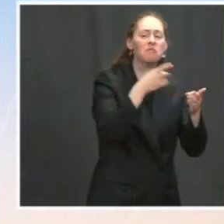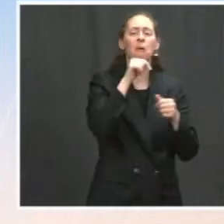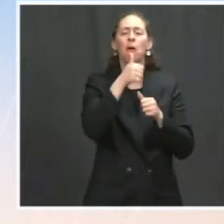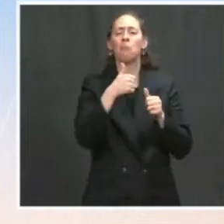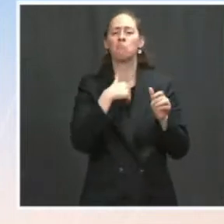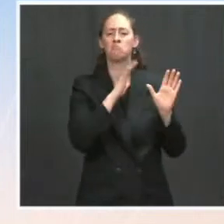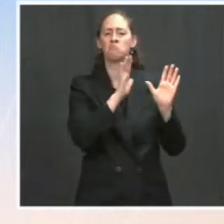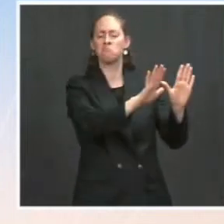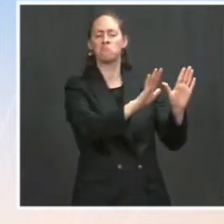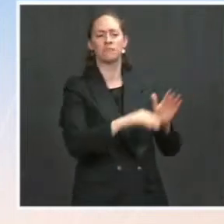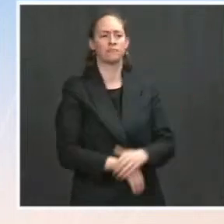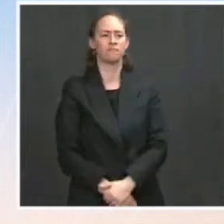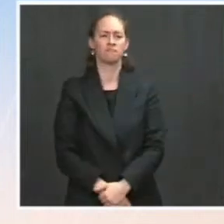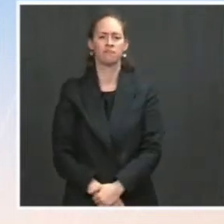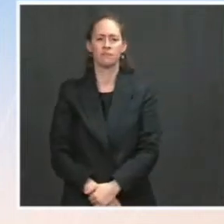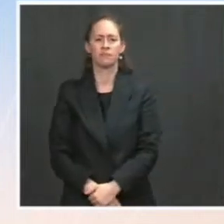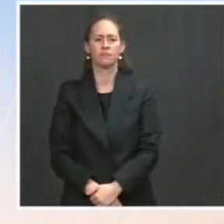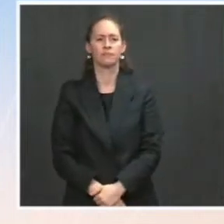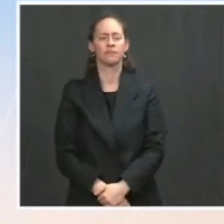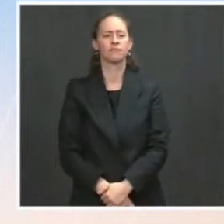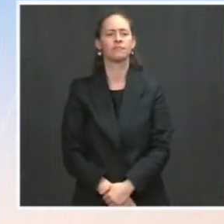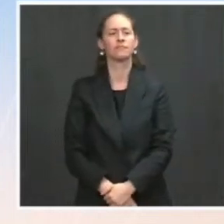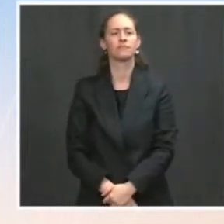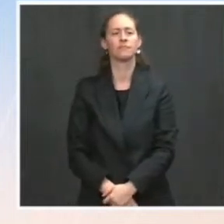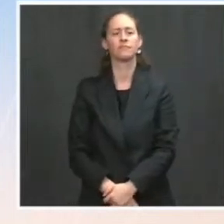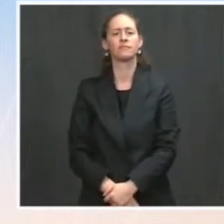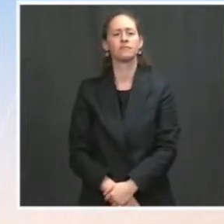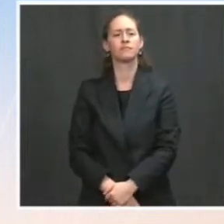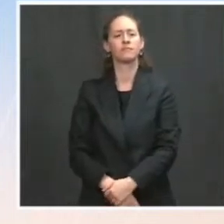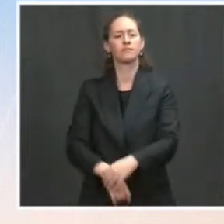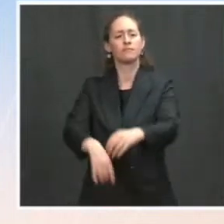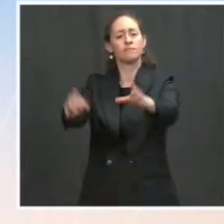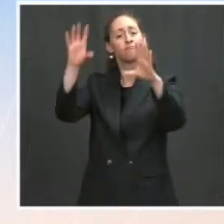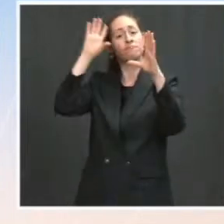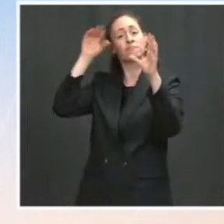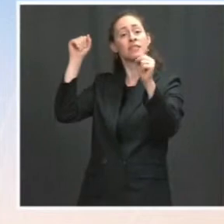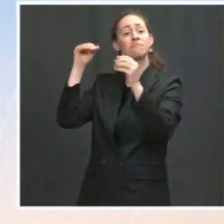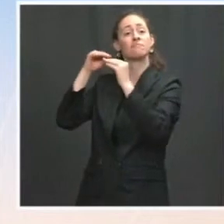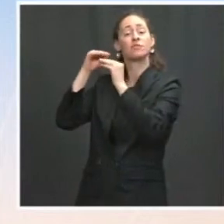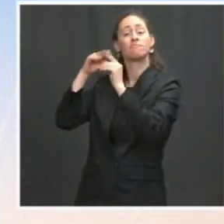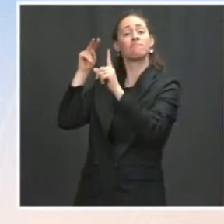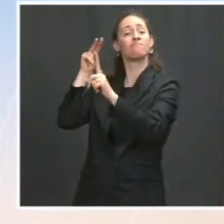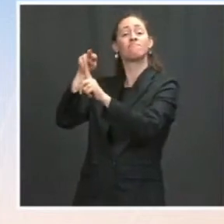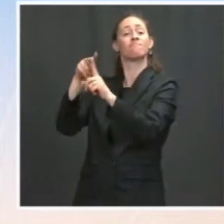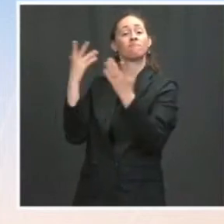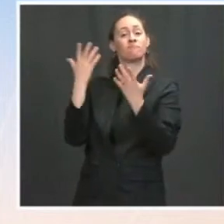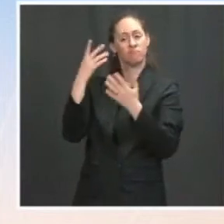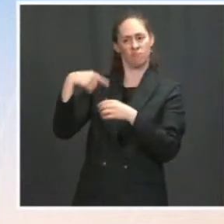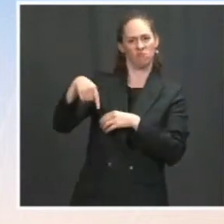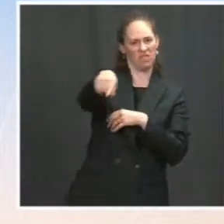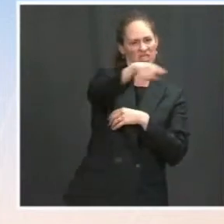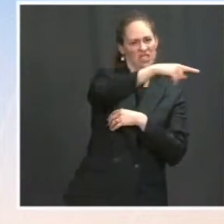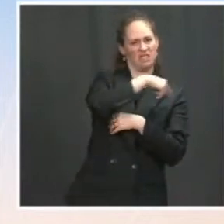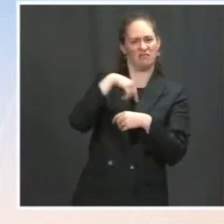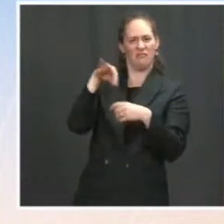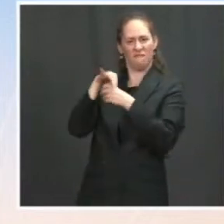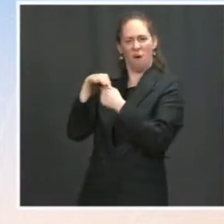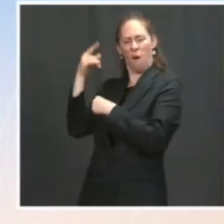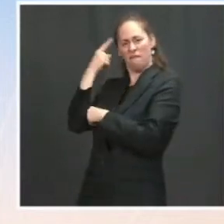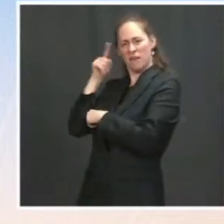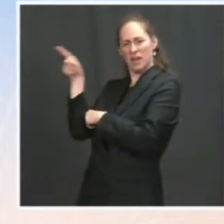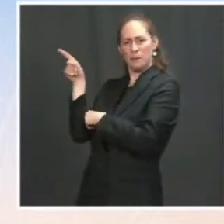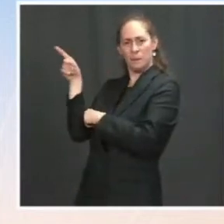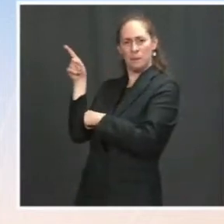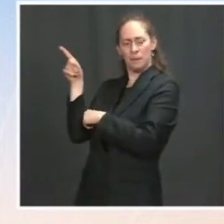to accept improbability or impossibility of working in a bipartisan manner. So the role he can play as President of the